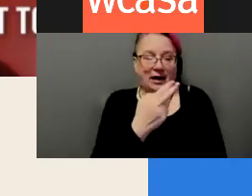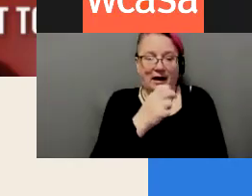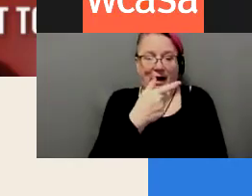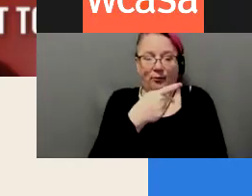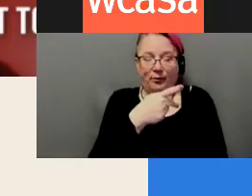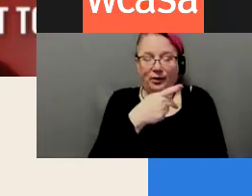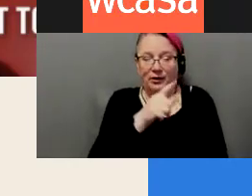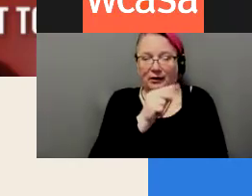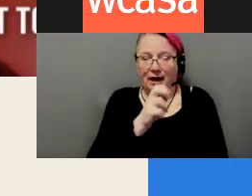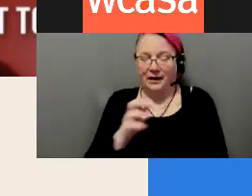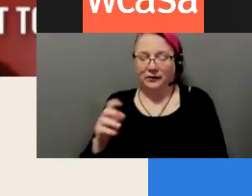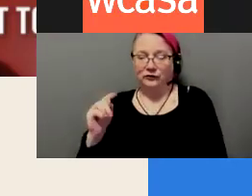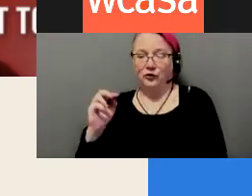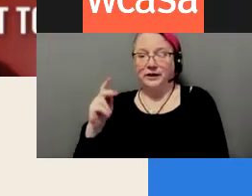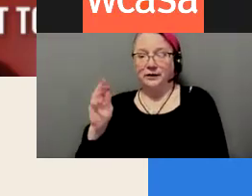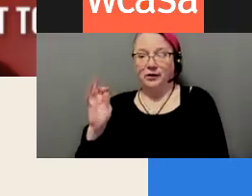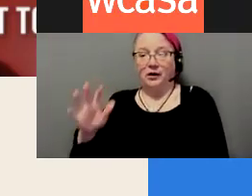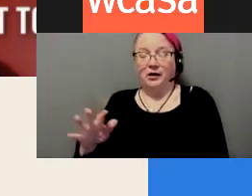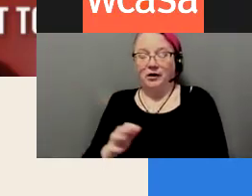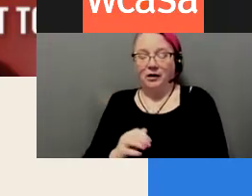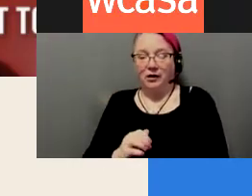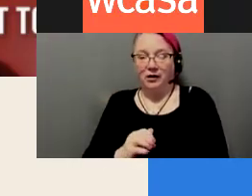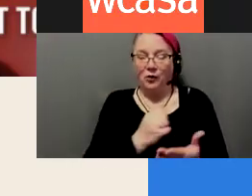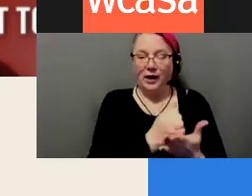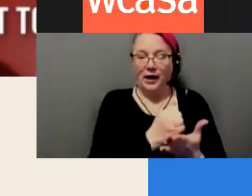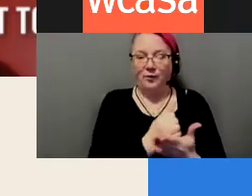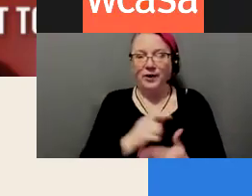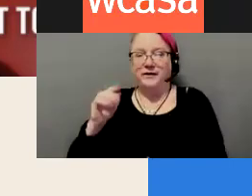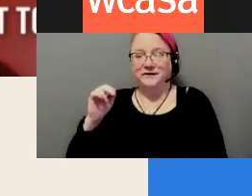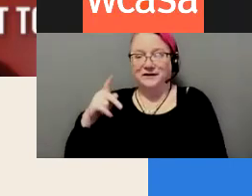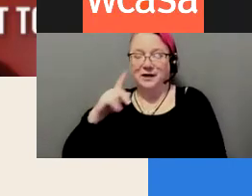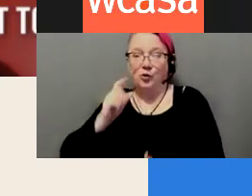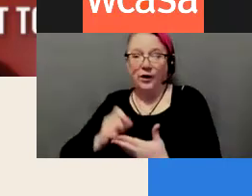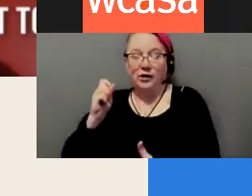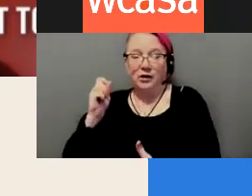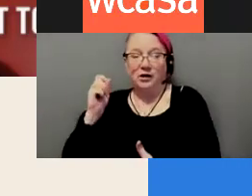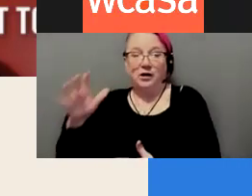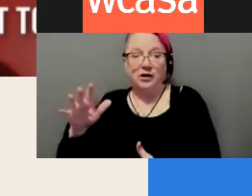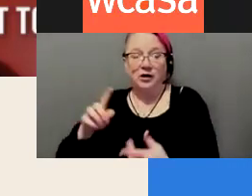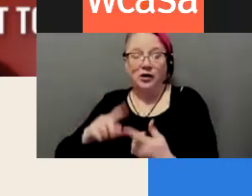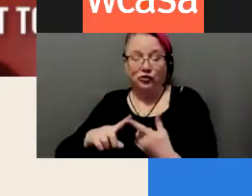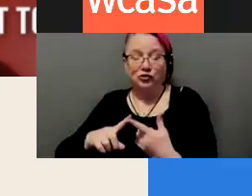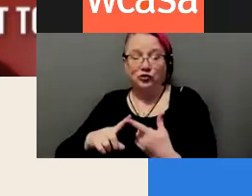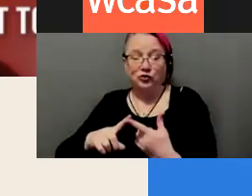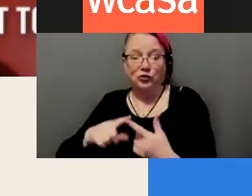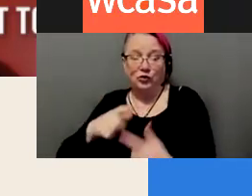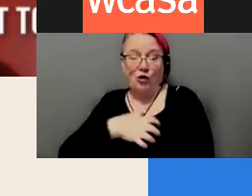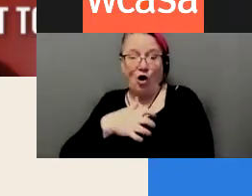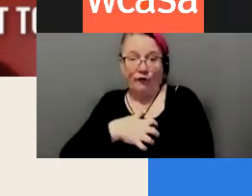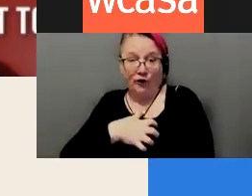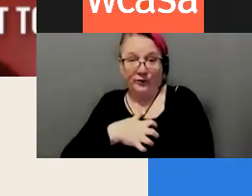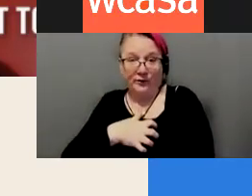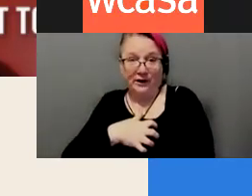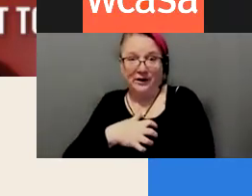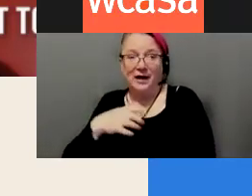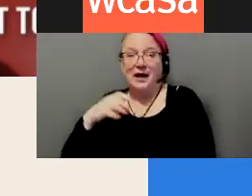to submit anonymously, this tip will be referred to law enforcement. And if the tip pertains to an image of them, they may end